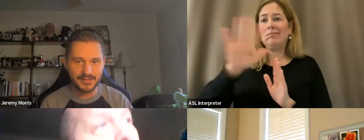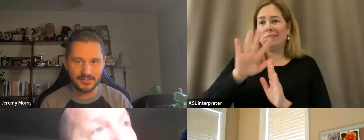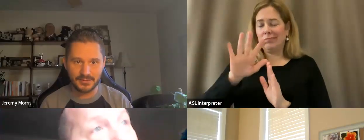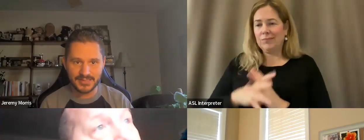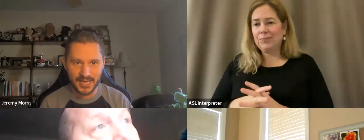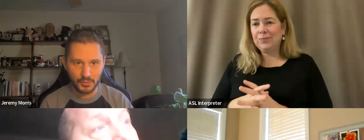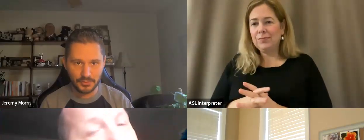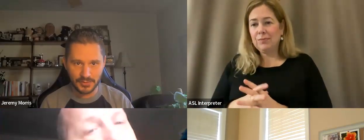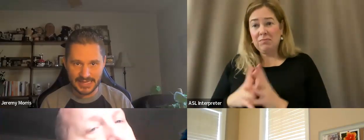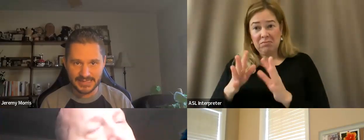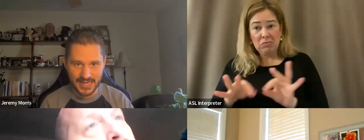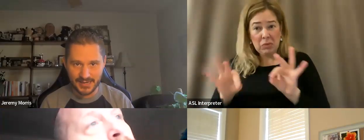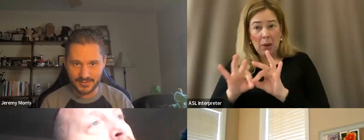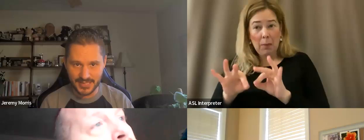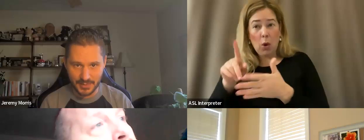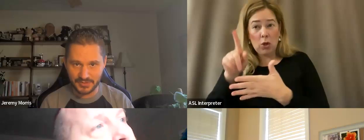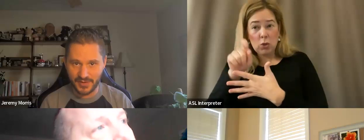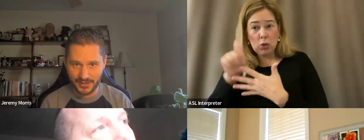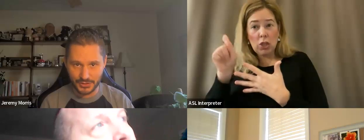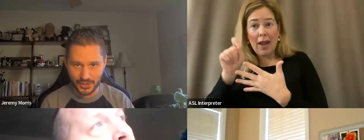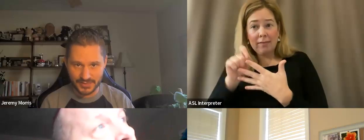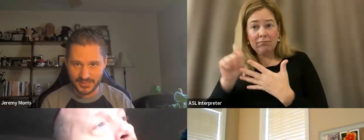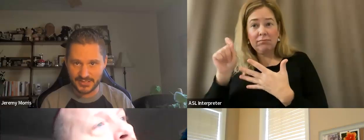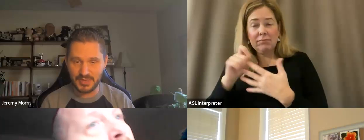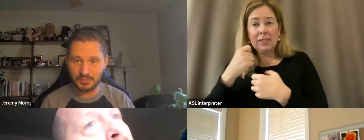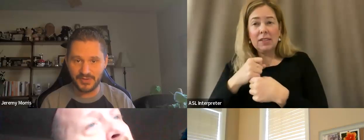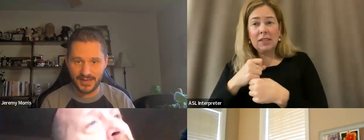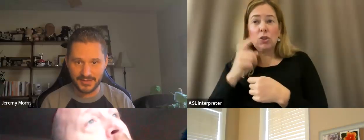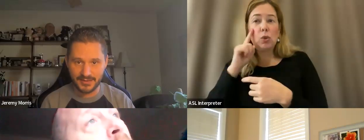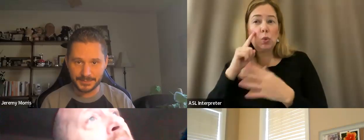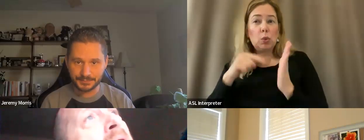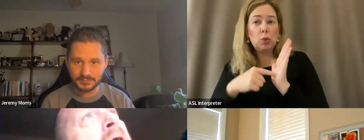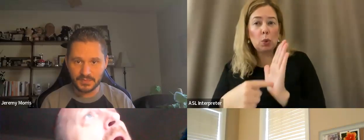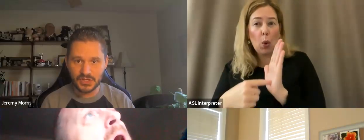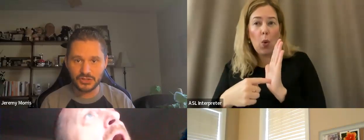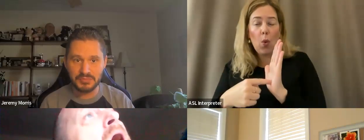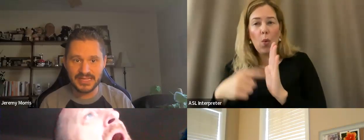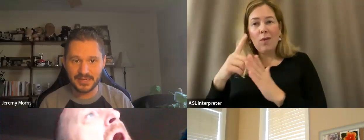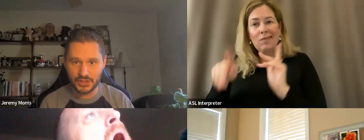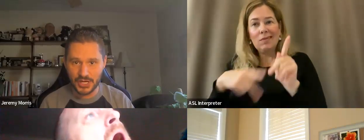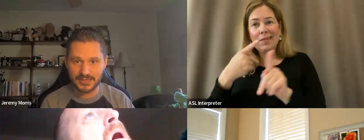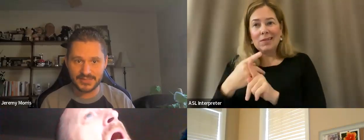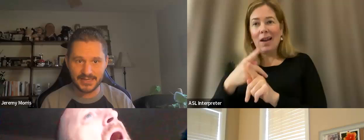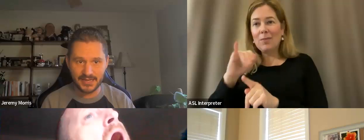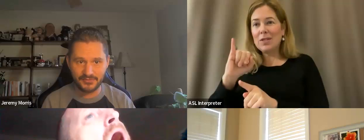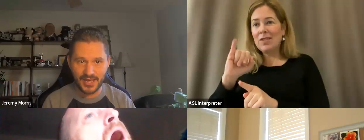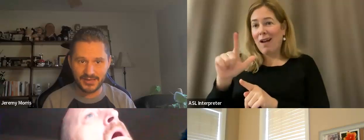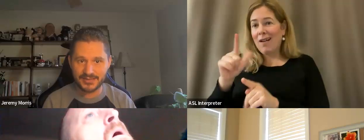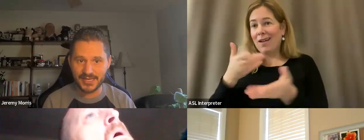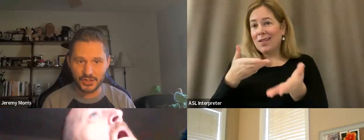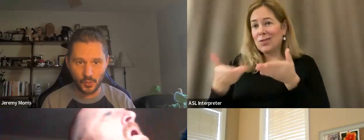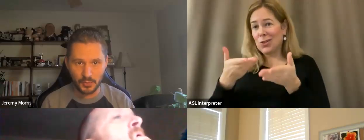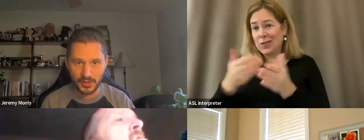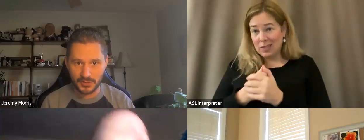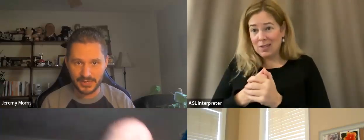boxes in the table indicating the types of IL services to be provided to meet the objectives identified